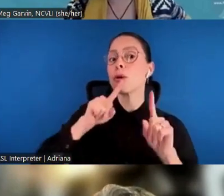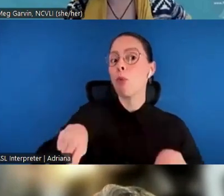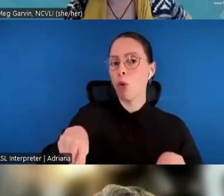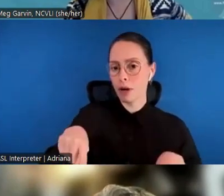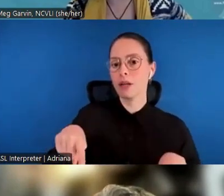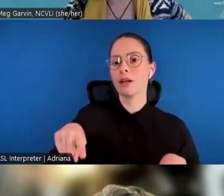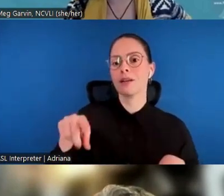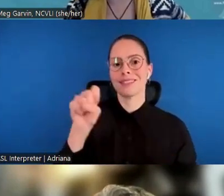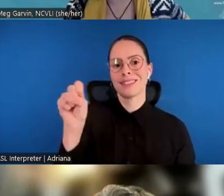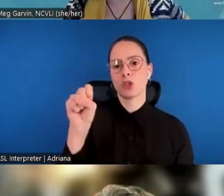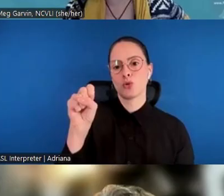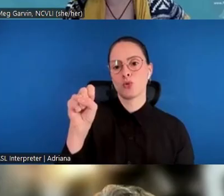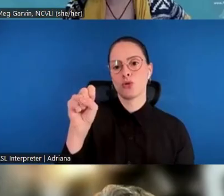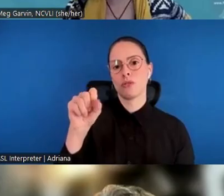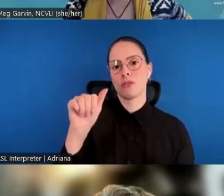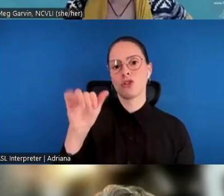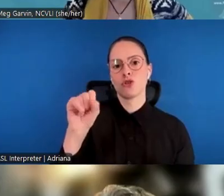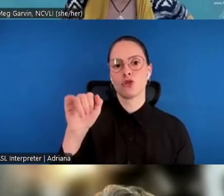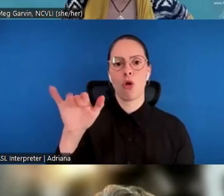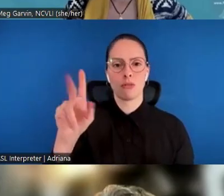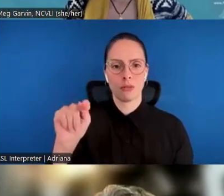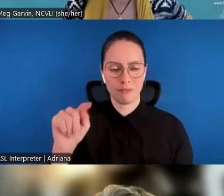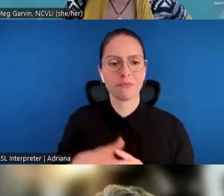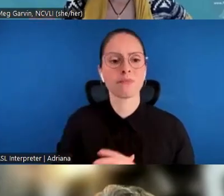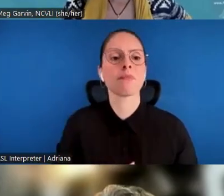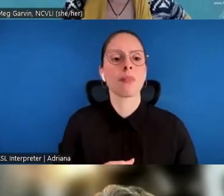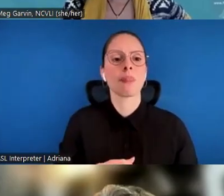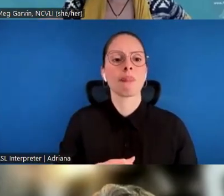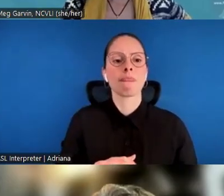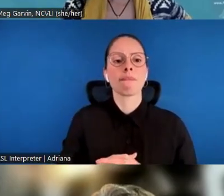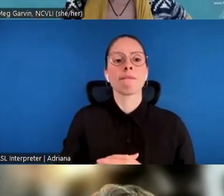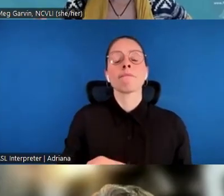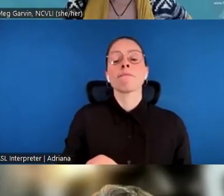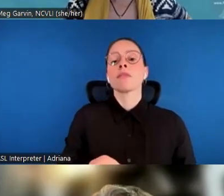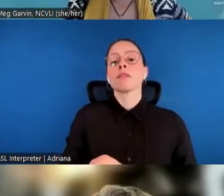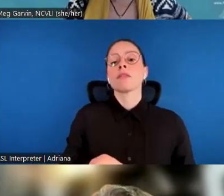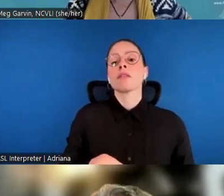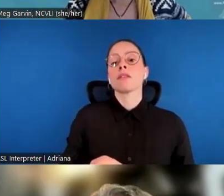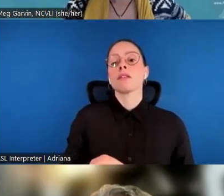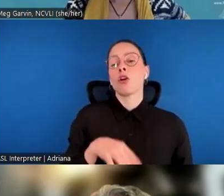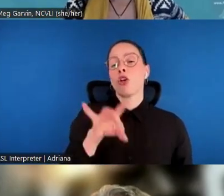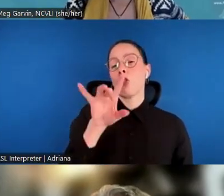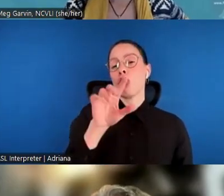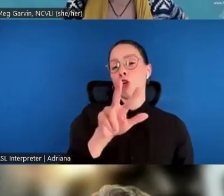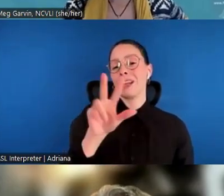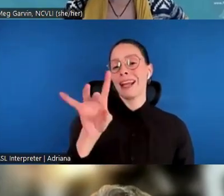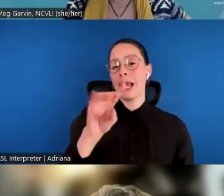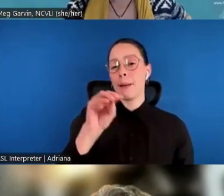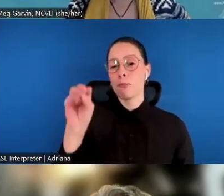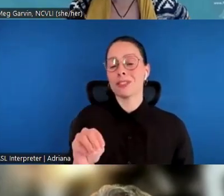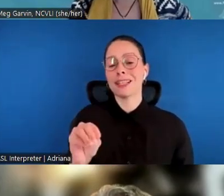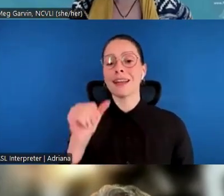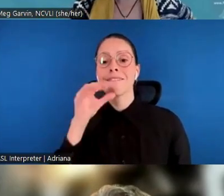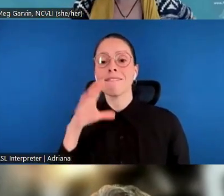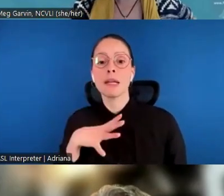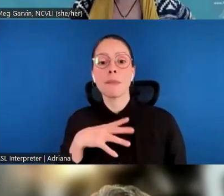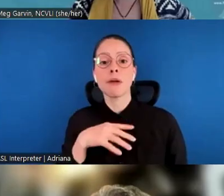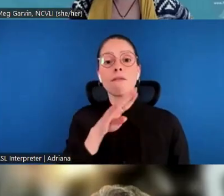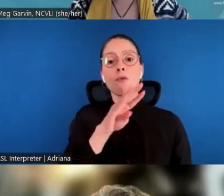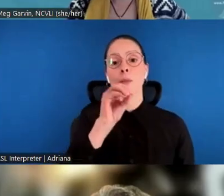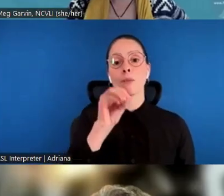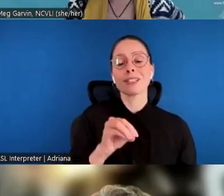aren't accessing the justice system. Approximately 38% of female and 4% of male